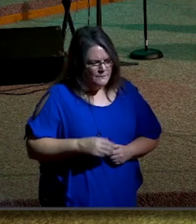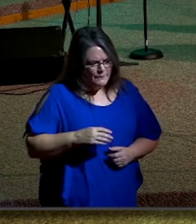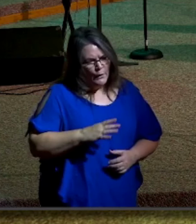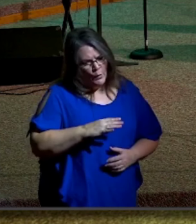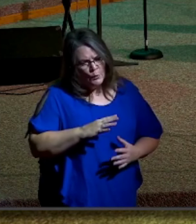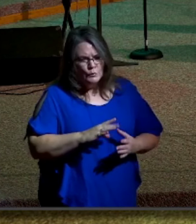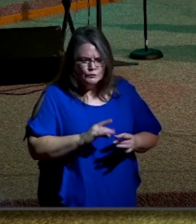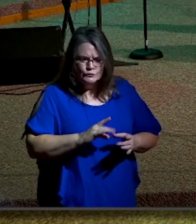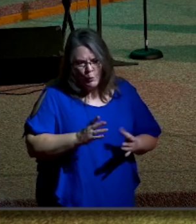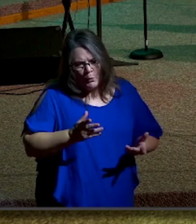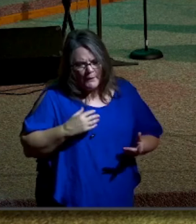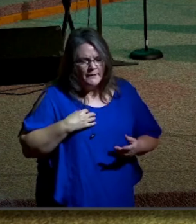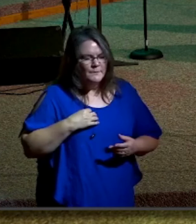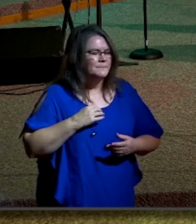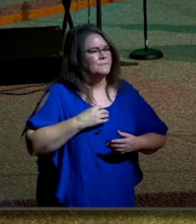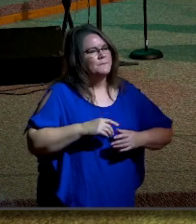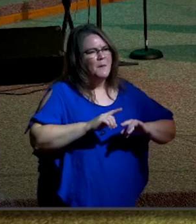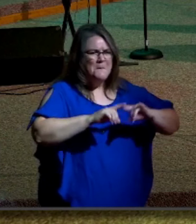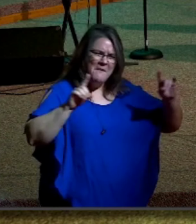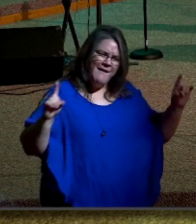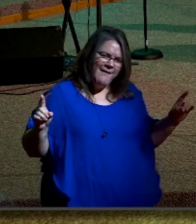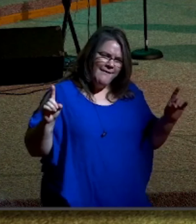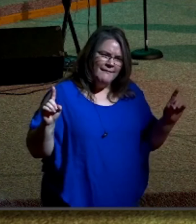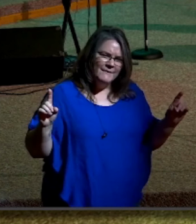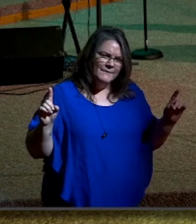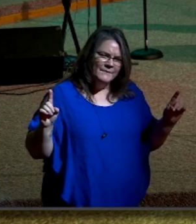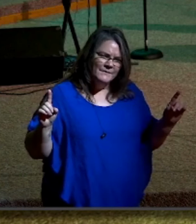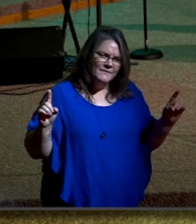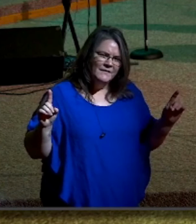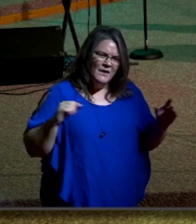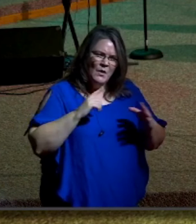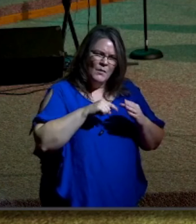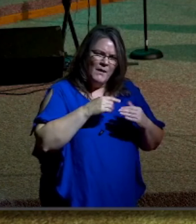all, but what does it have to do with my life?